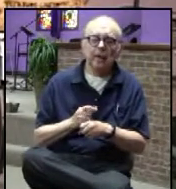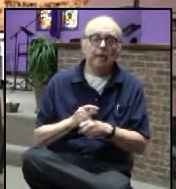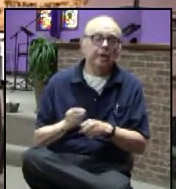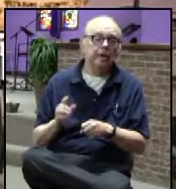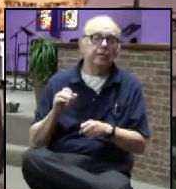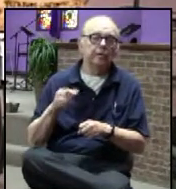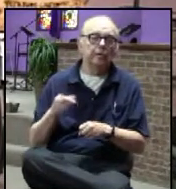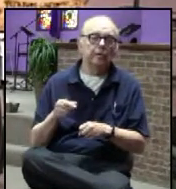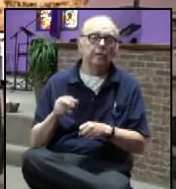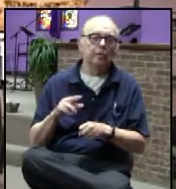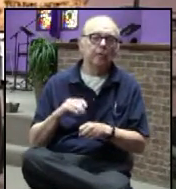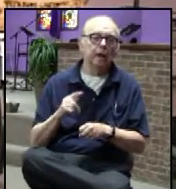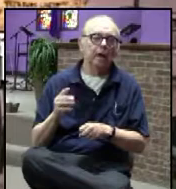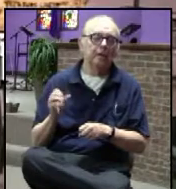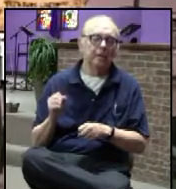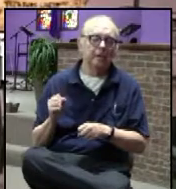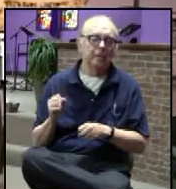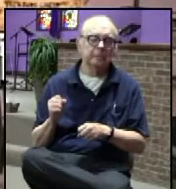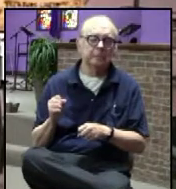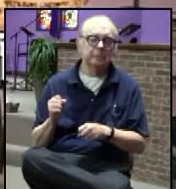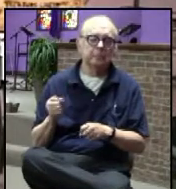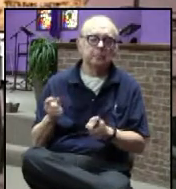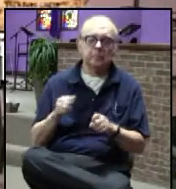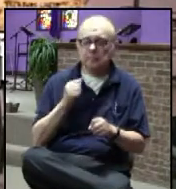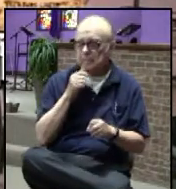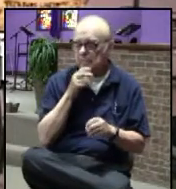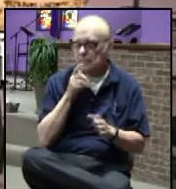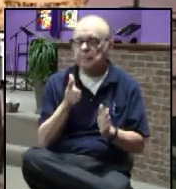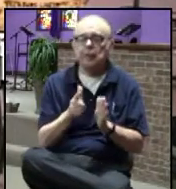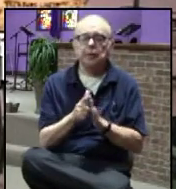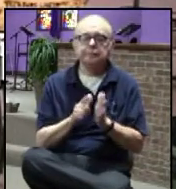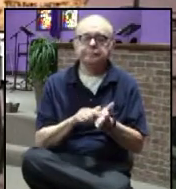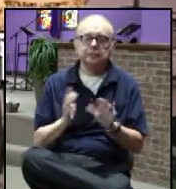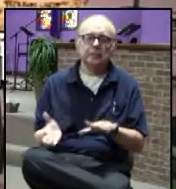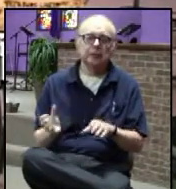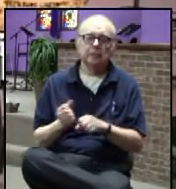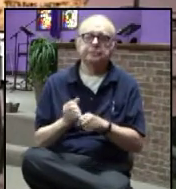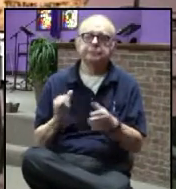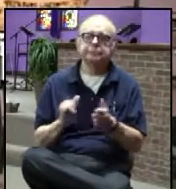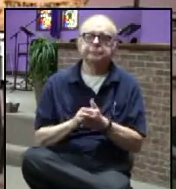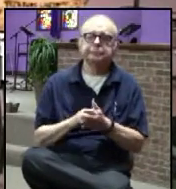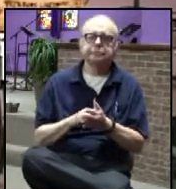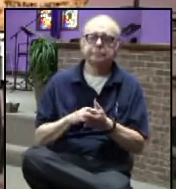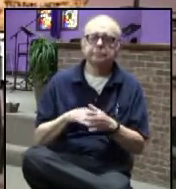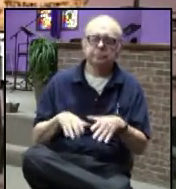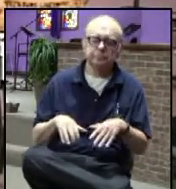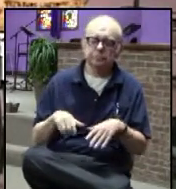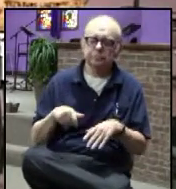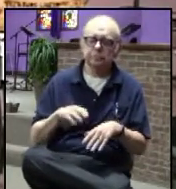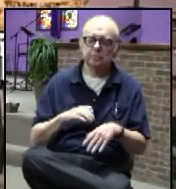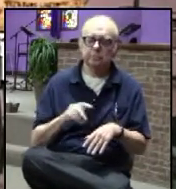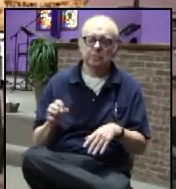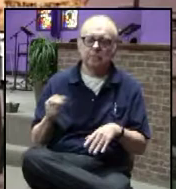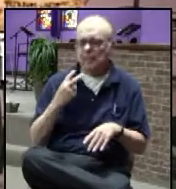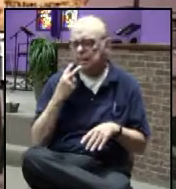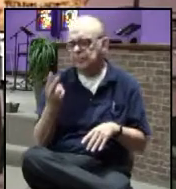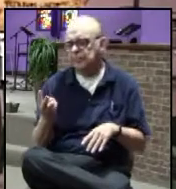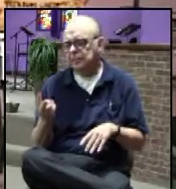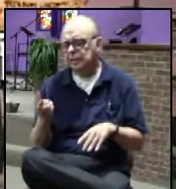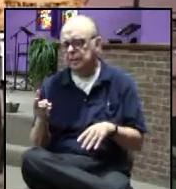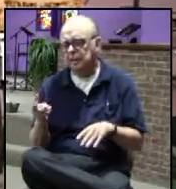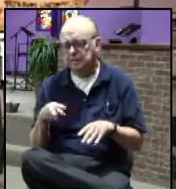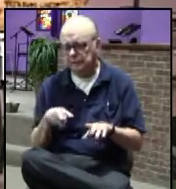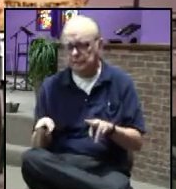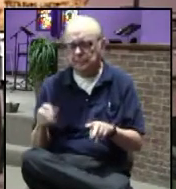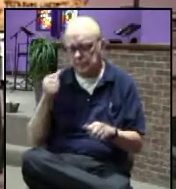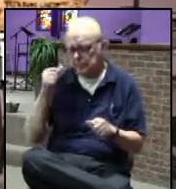quilts. So when my mother-in-law died, we got the quilt. And I started looking at that quilt